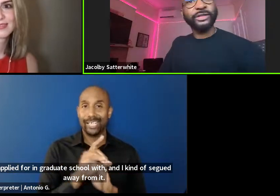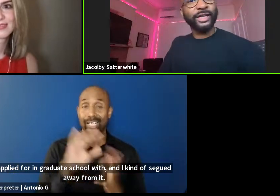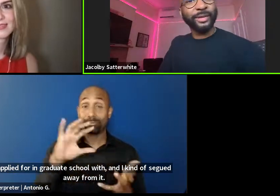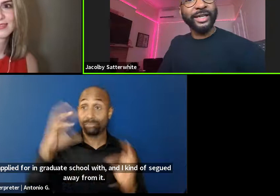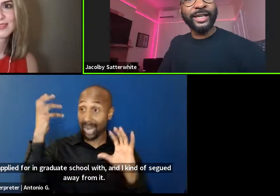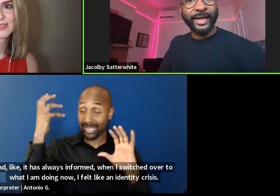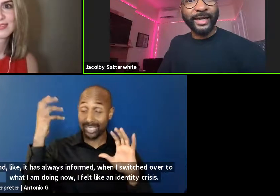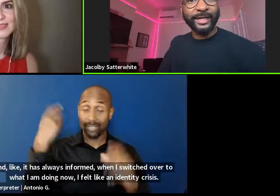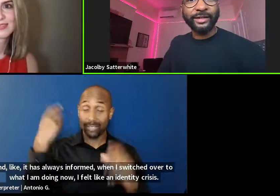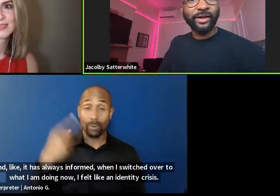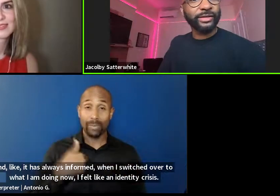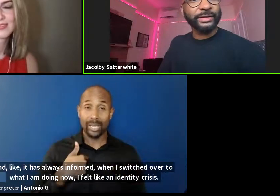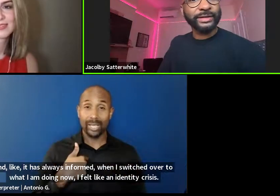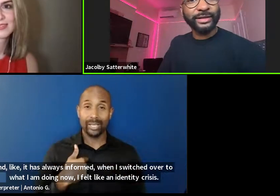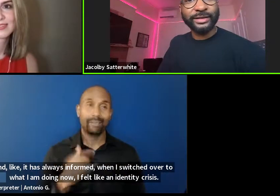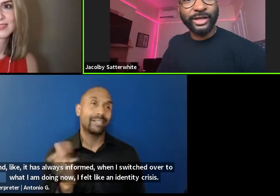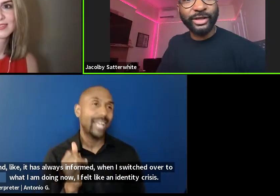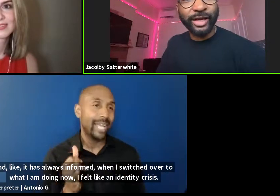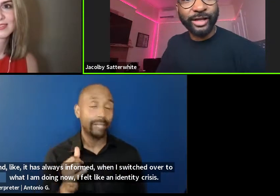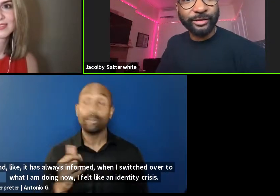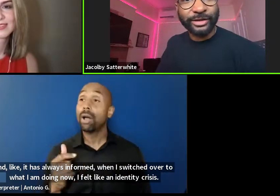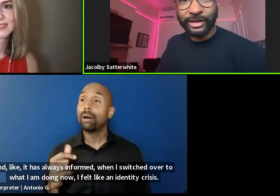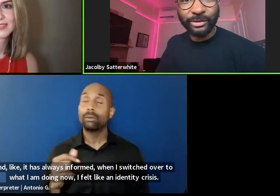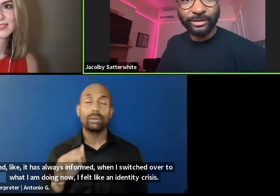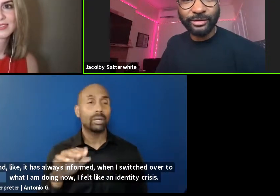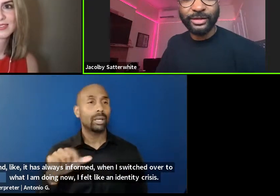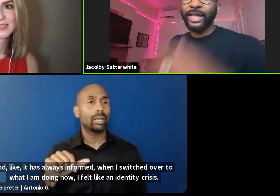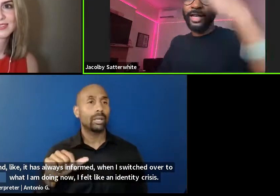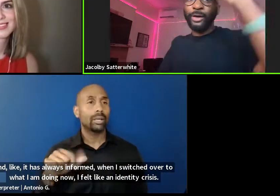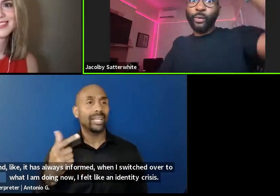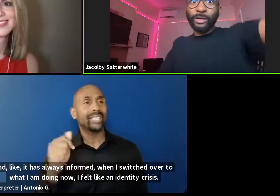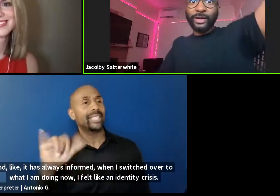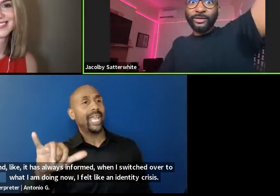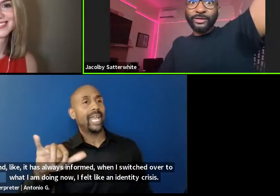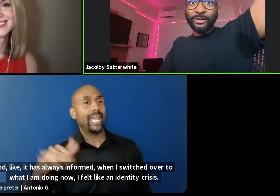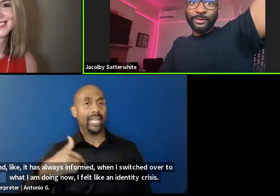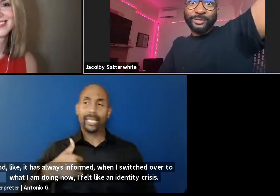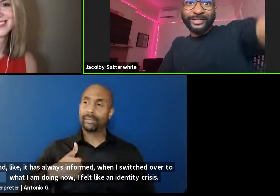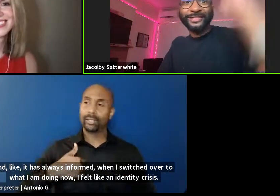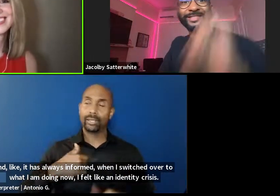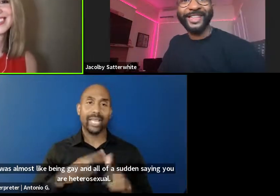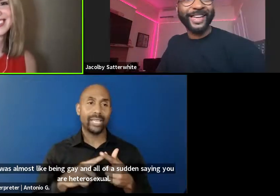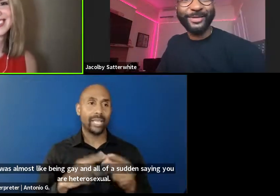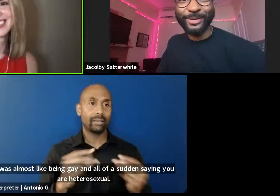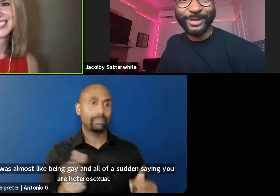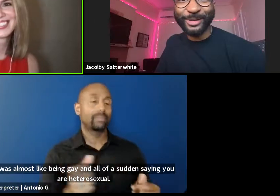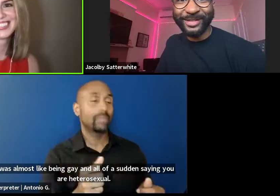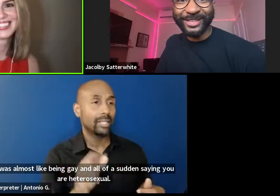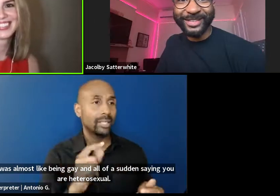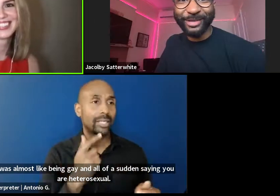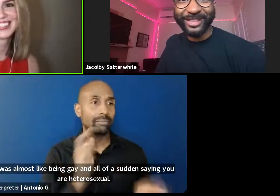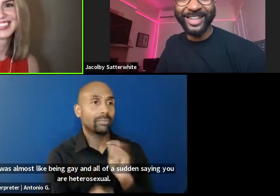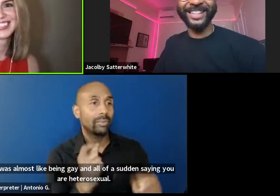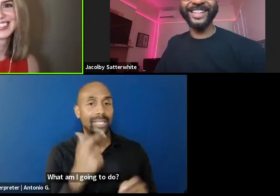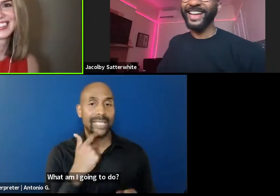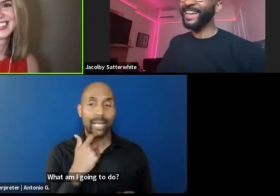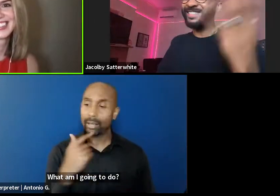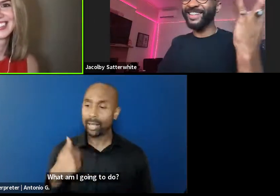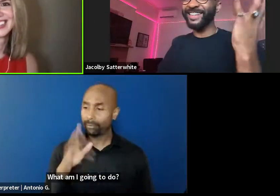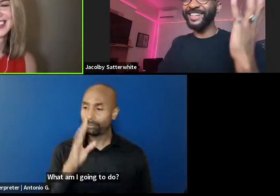was almost like being gay and then all of a sudden saying you're heterosexual. Like, what am I gonna do? Like, I don't know what to do with this